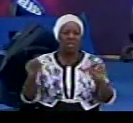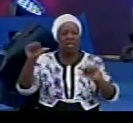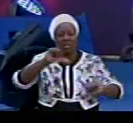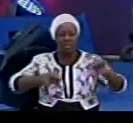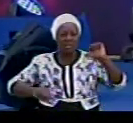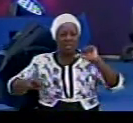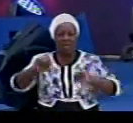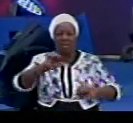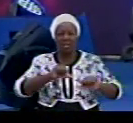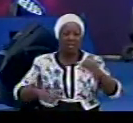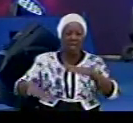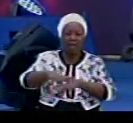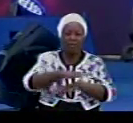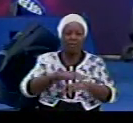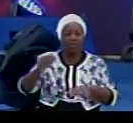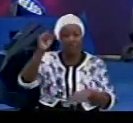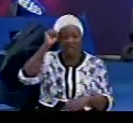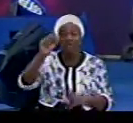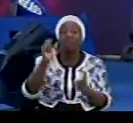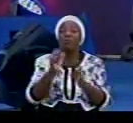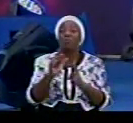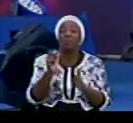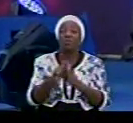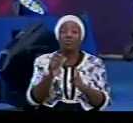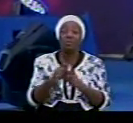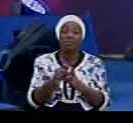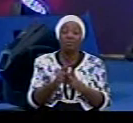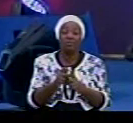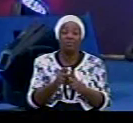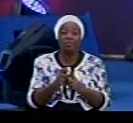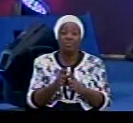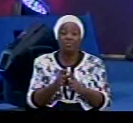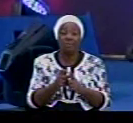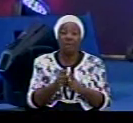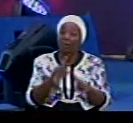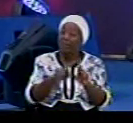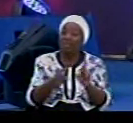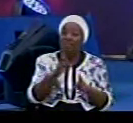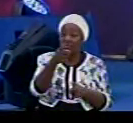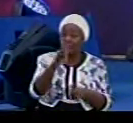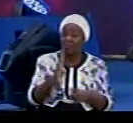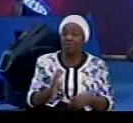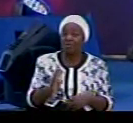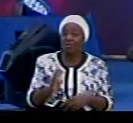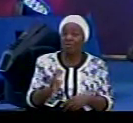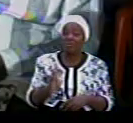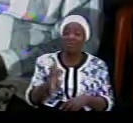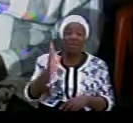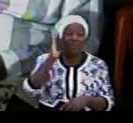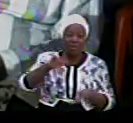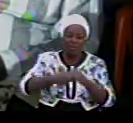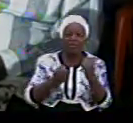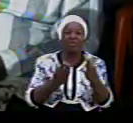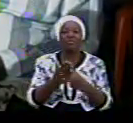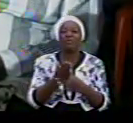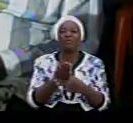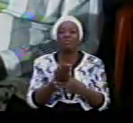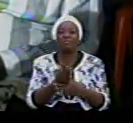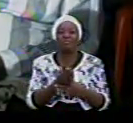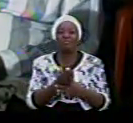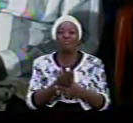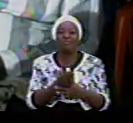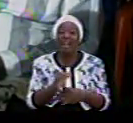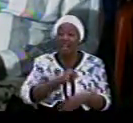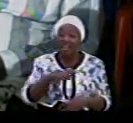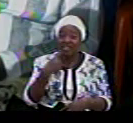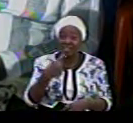above his works. But God will break through. I